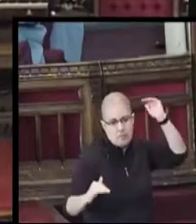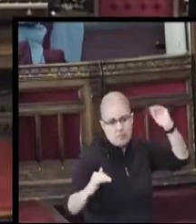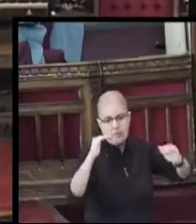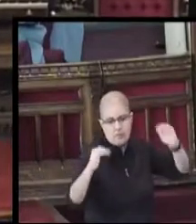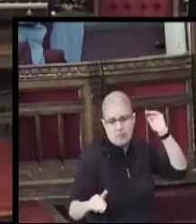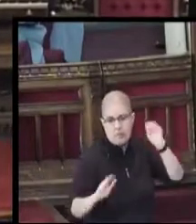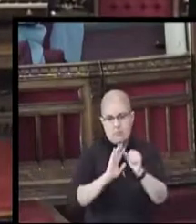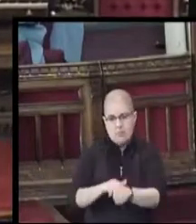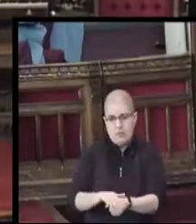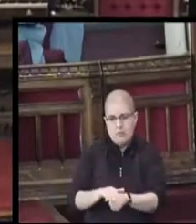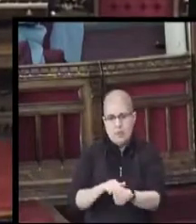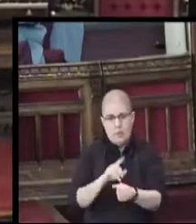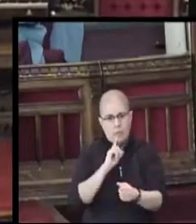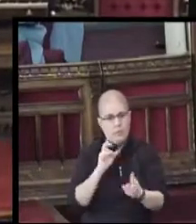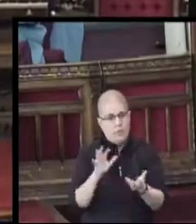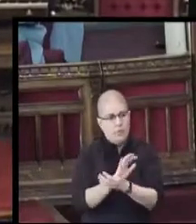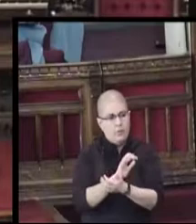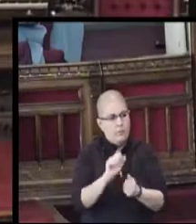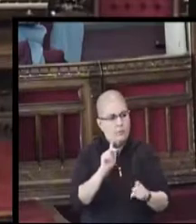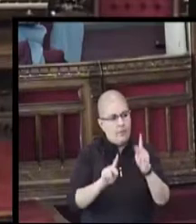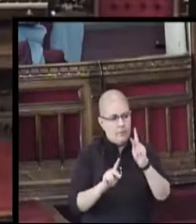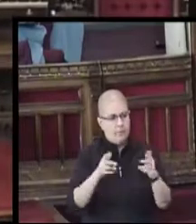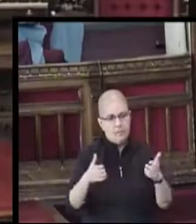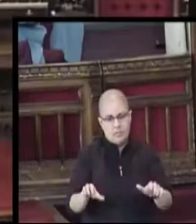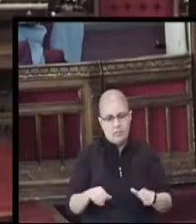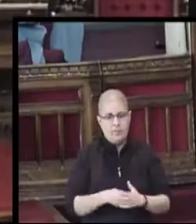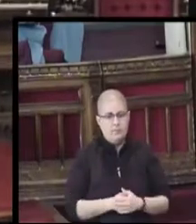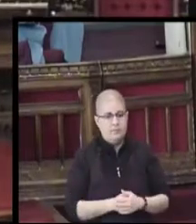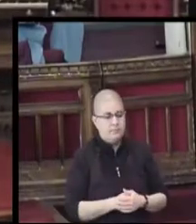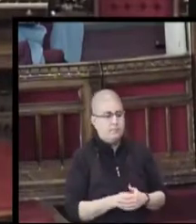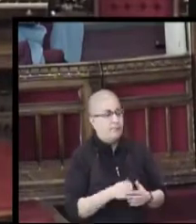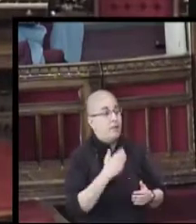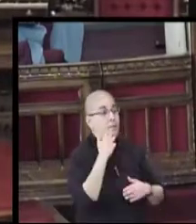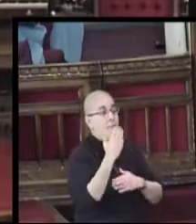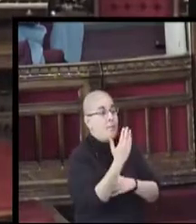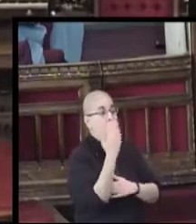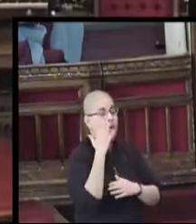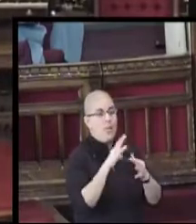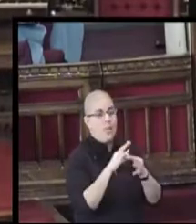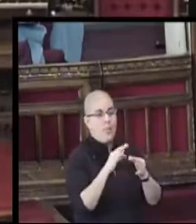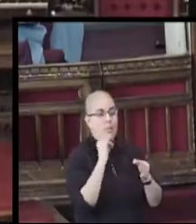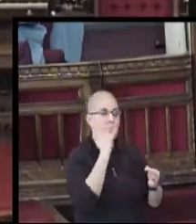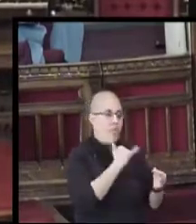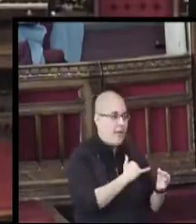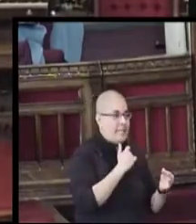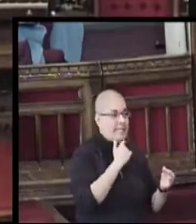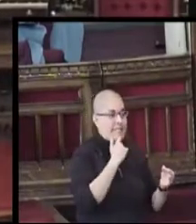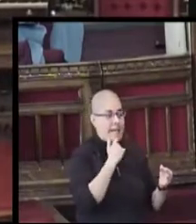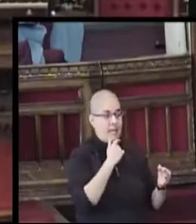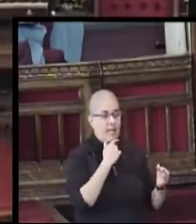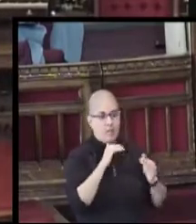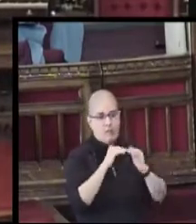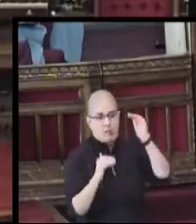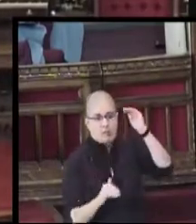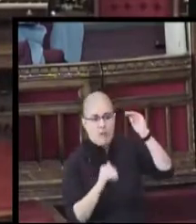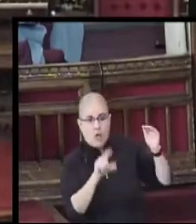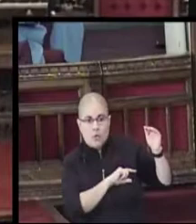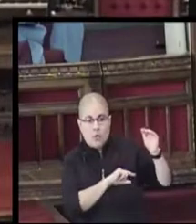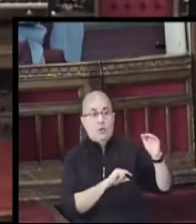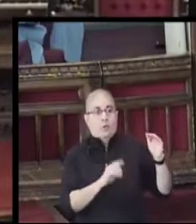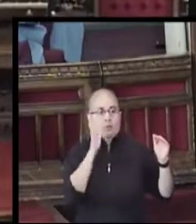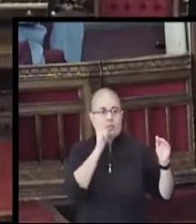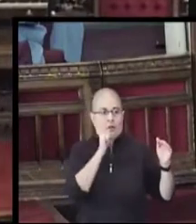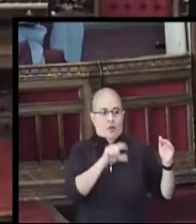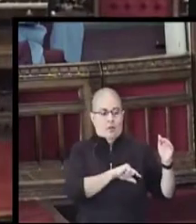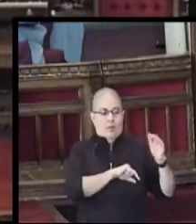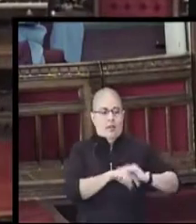not quality either, but equality either. I made that slip at 9 o'clock this morning. There must be a sermon there, but for another time. The